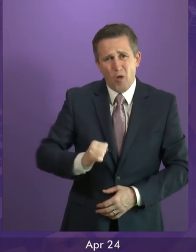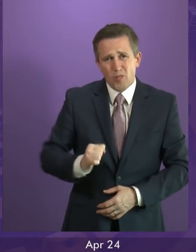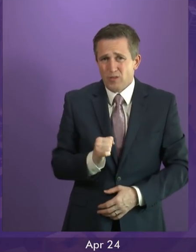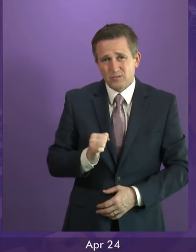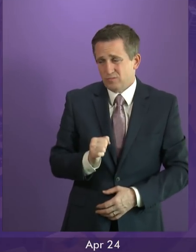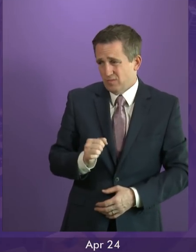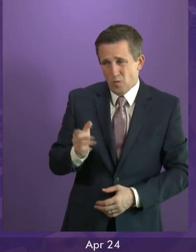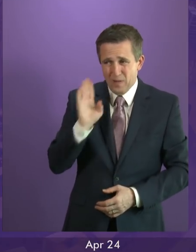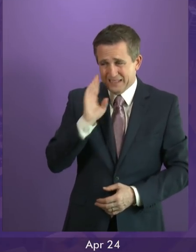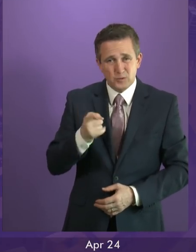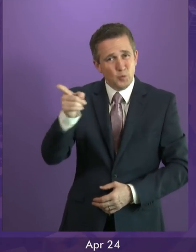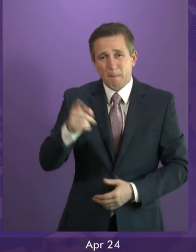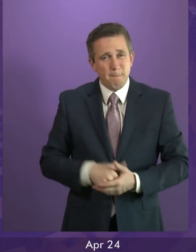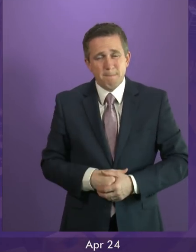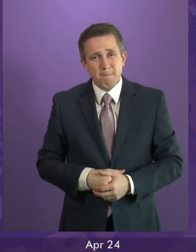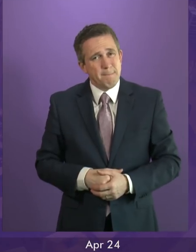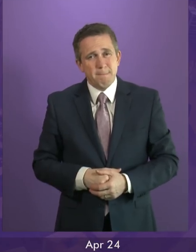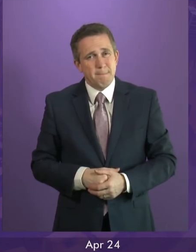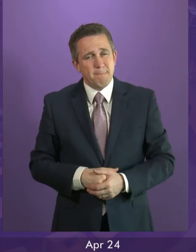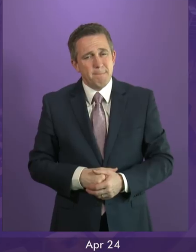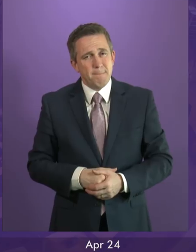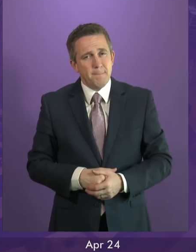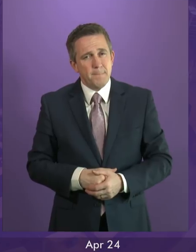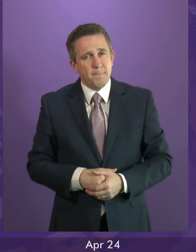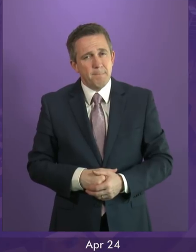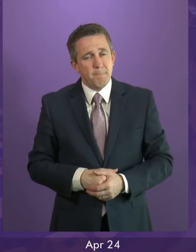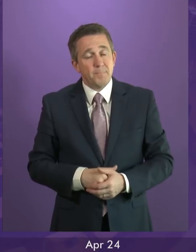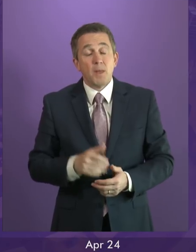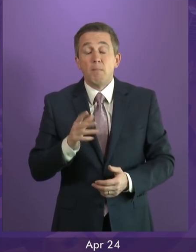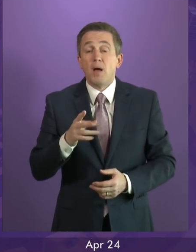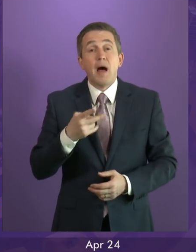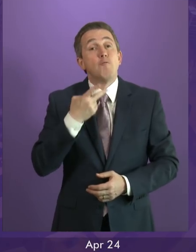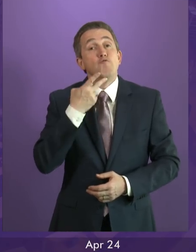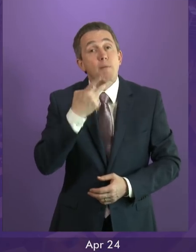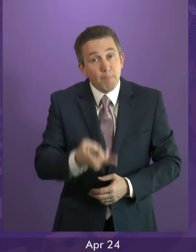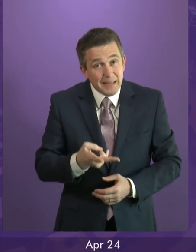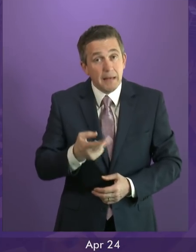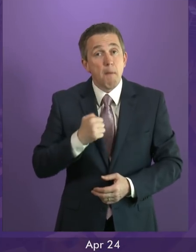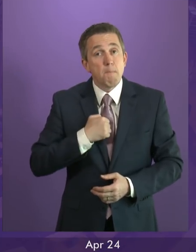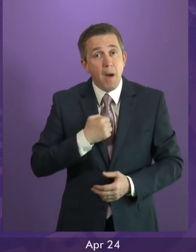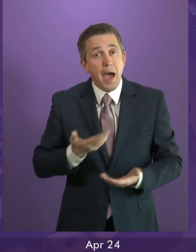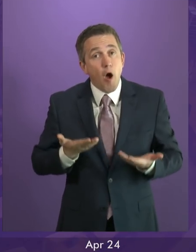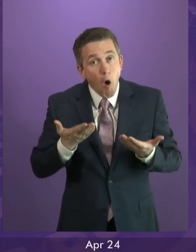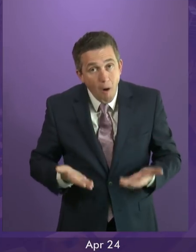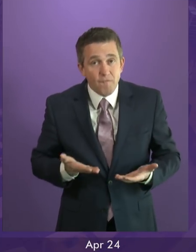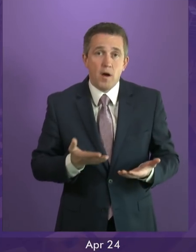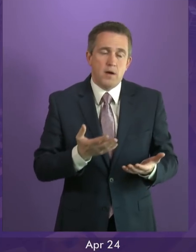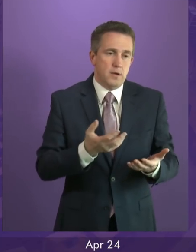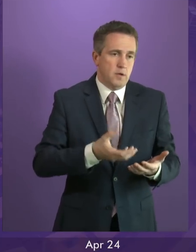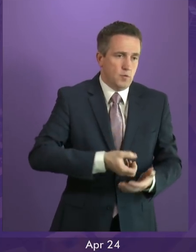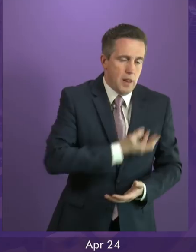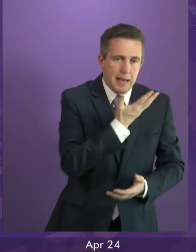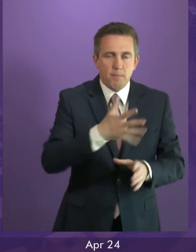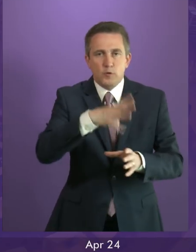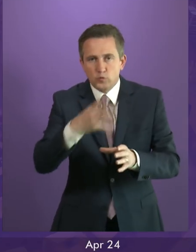his views on this particularly seriously. But again, I will repeat the offer that I've made to other parties to